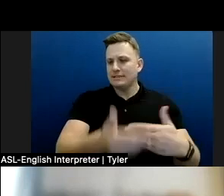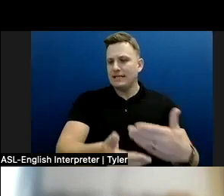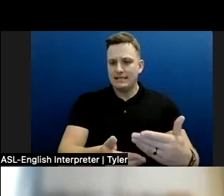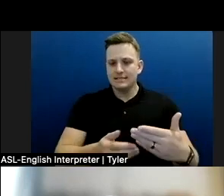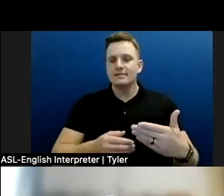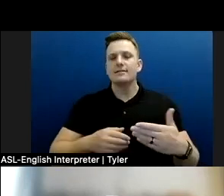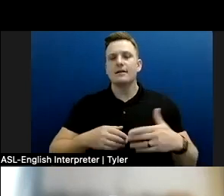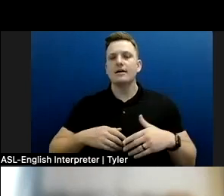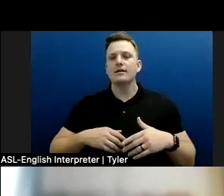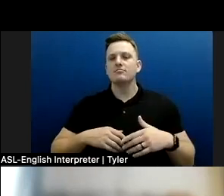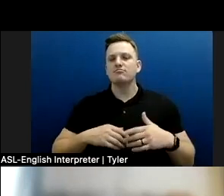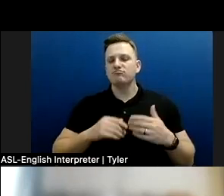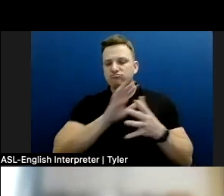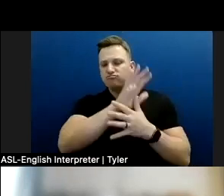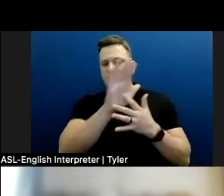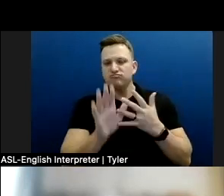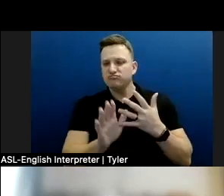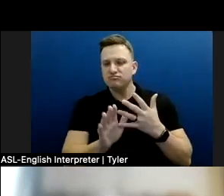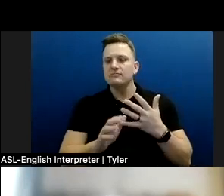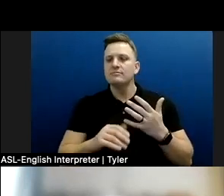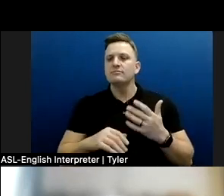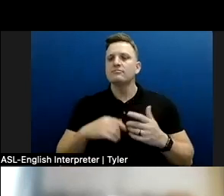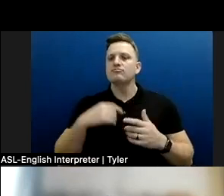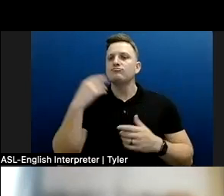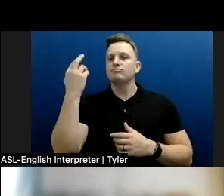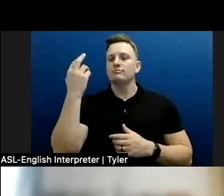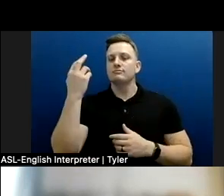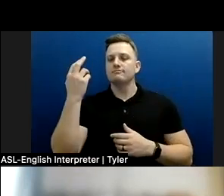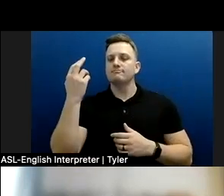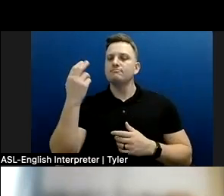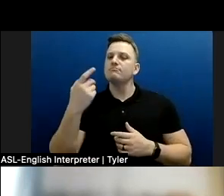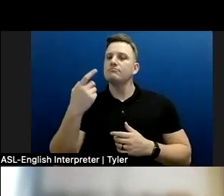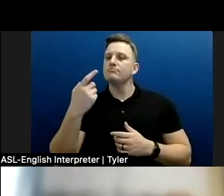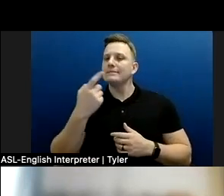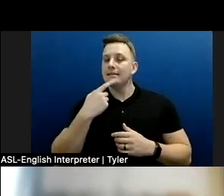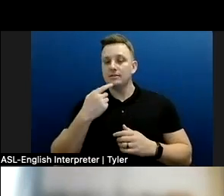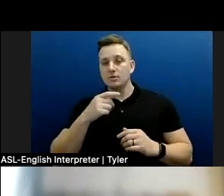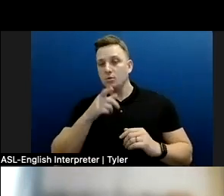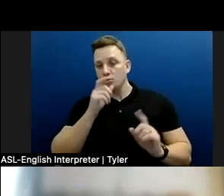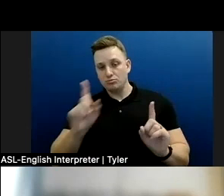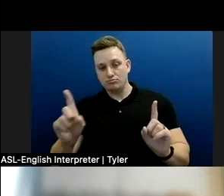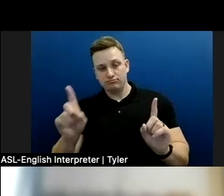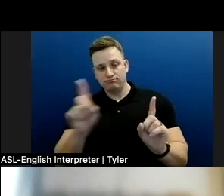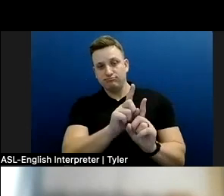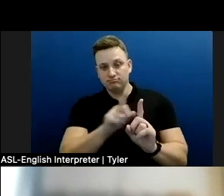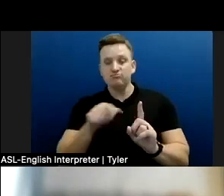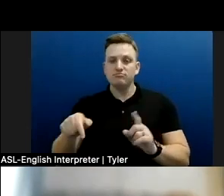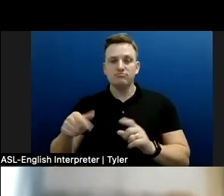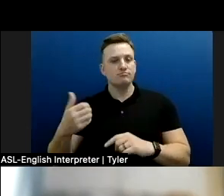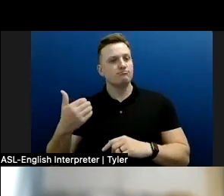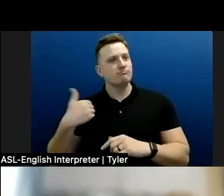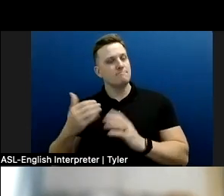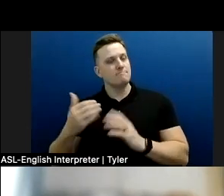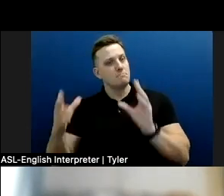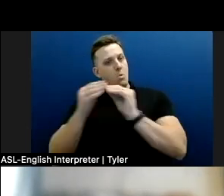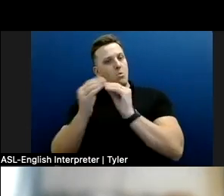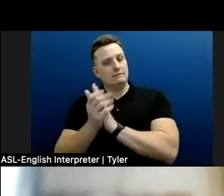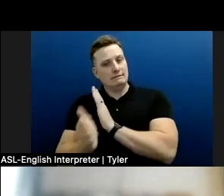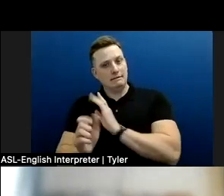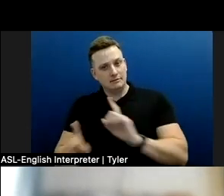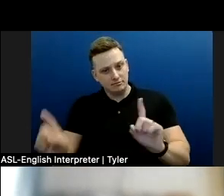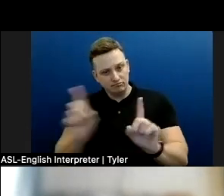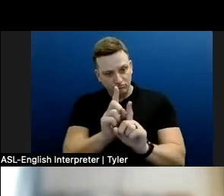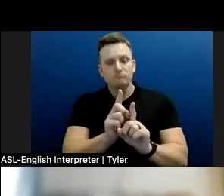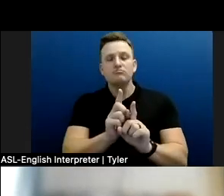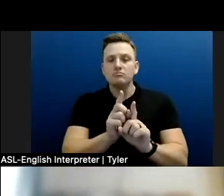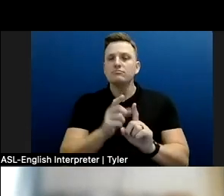assumption that the more competent other has an end goal in mind. And if you're interested in reading